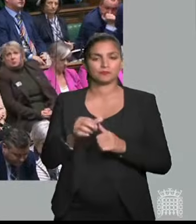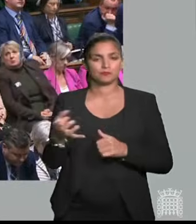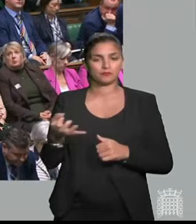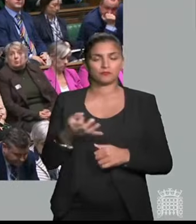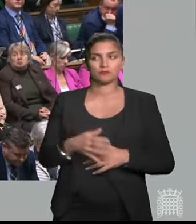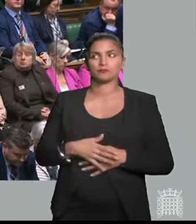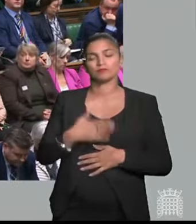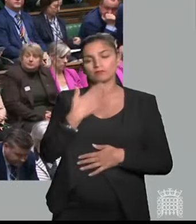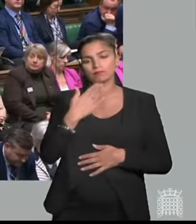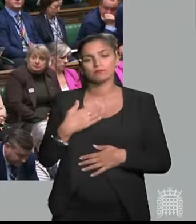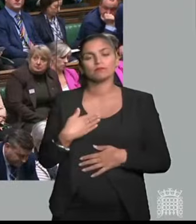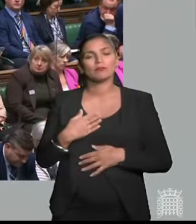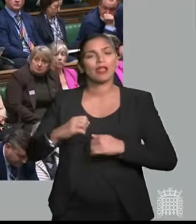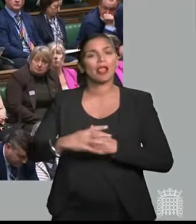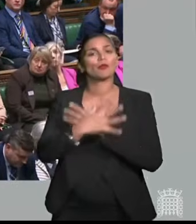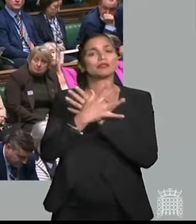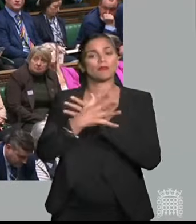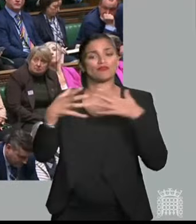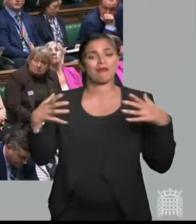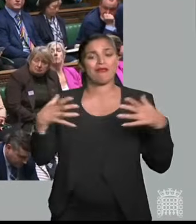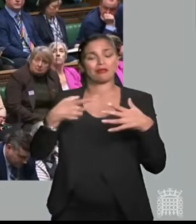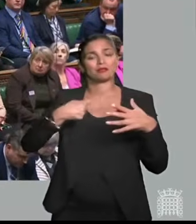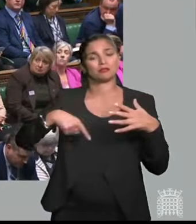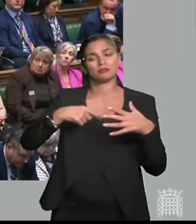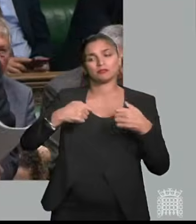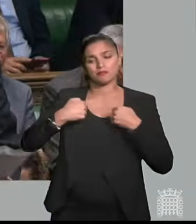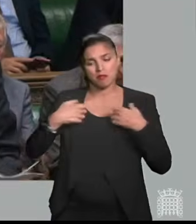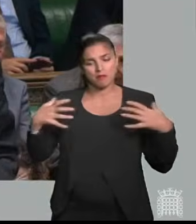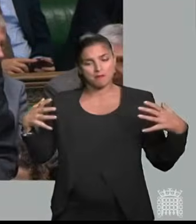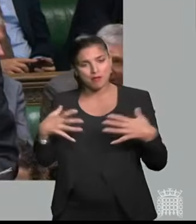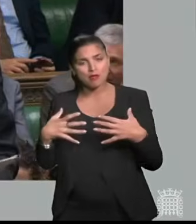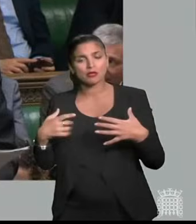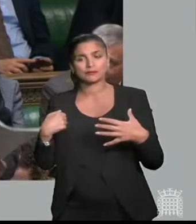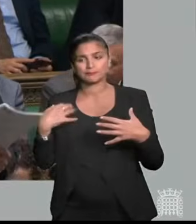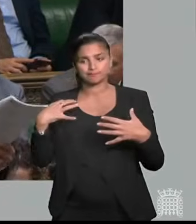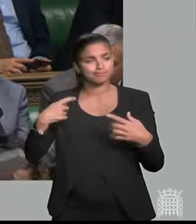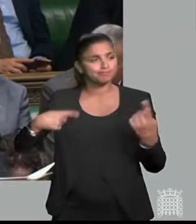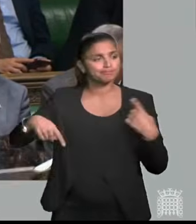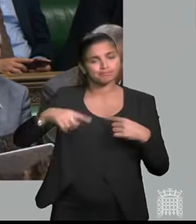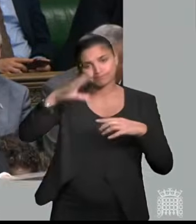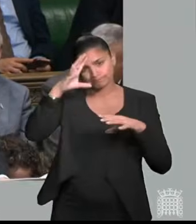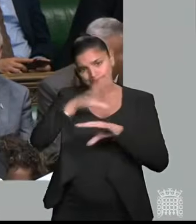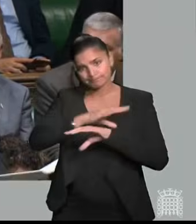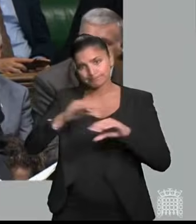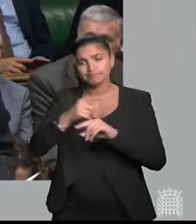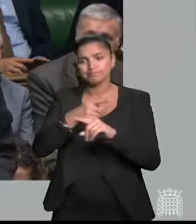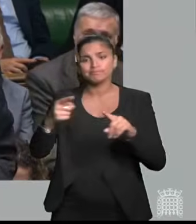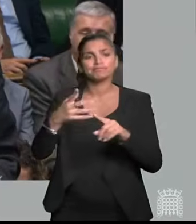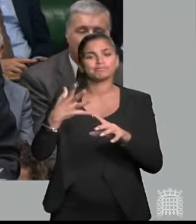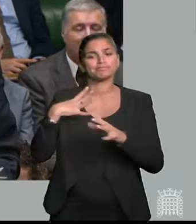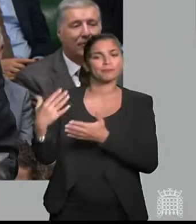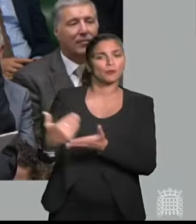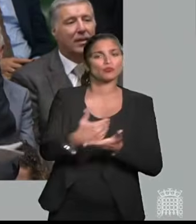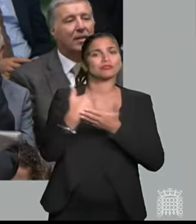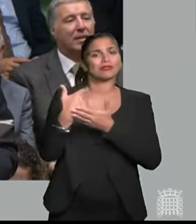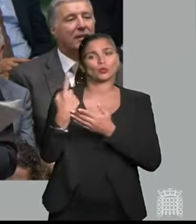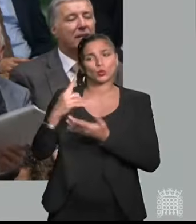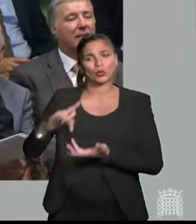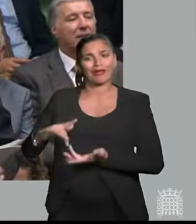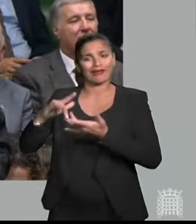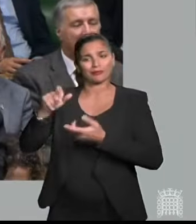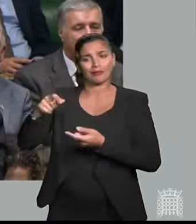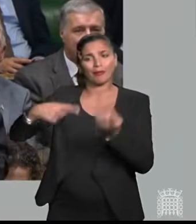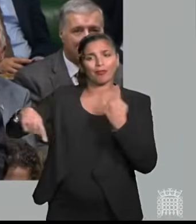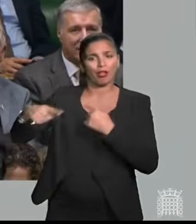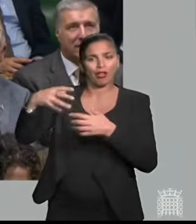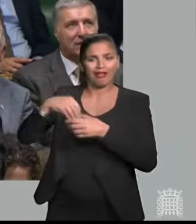behalf of the Liberal Democrats, may I associate myself and my party with all those comments that have talked about the protection of innocent civilians today, wherever